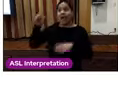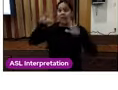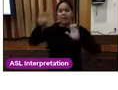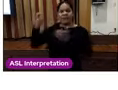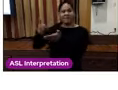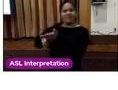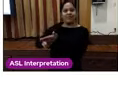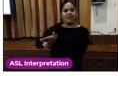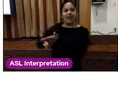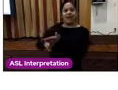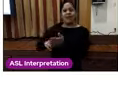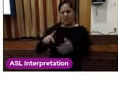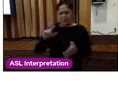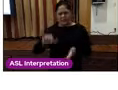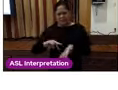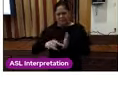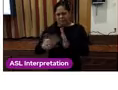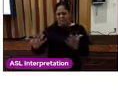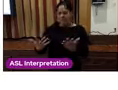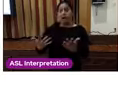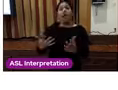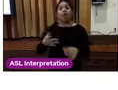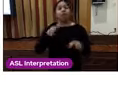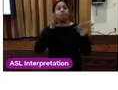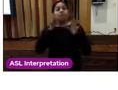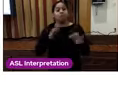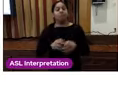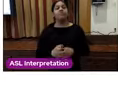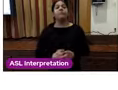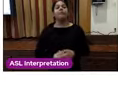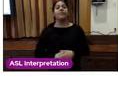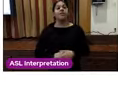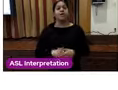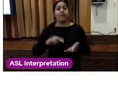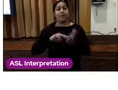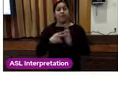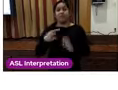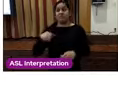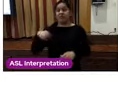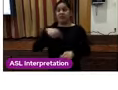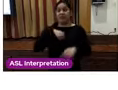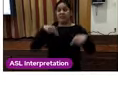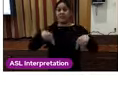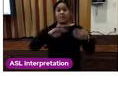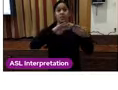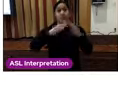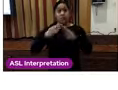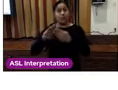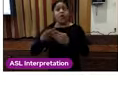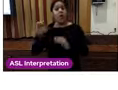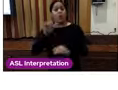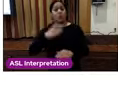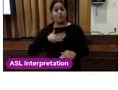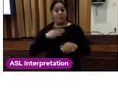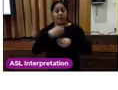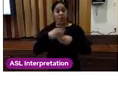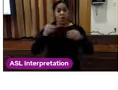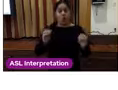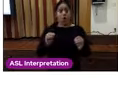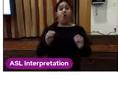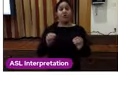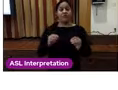so what does that mean for us? That means that us together as a community and my office have